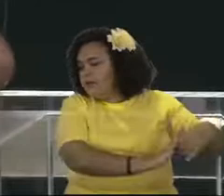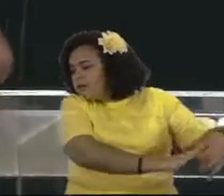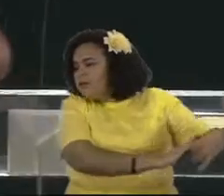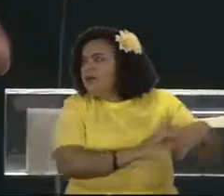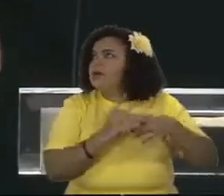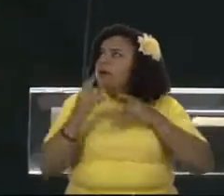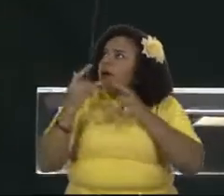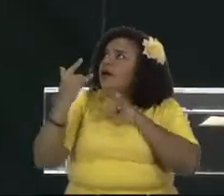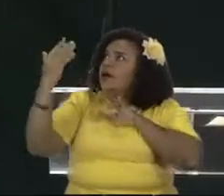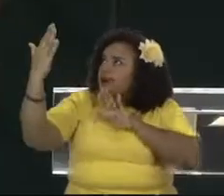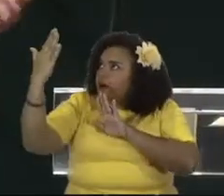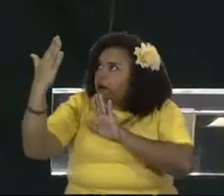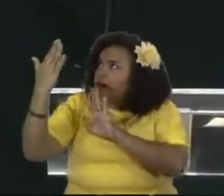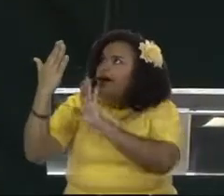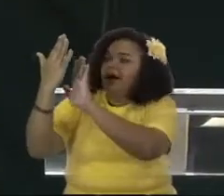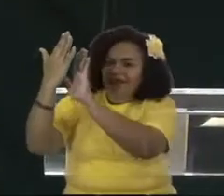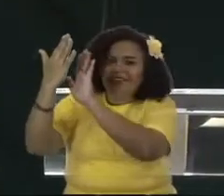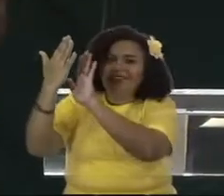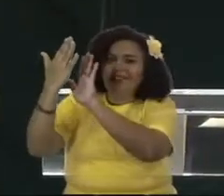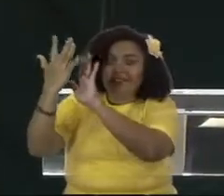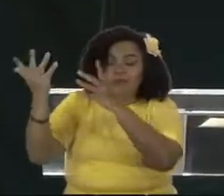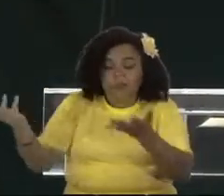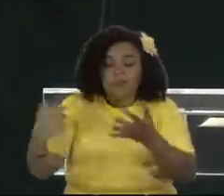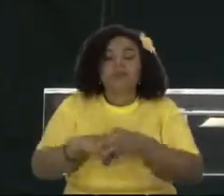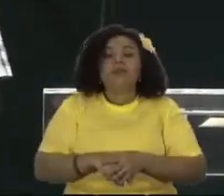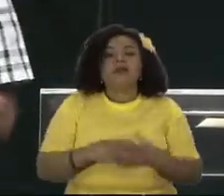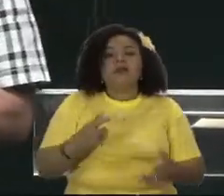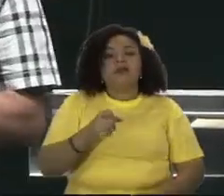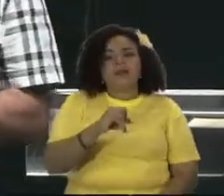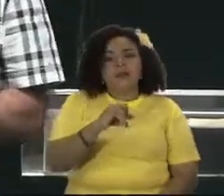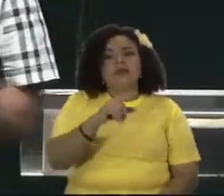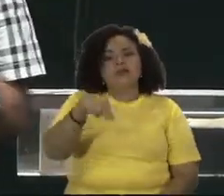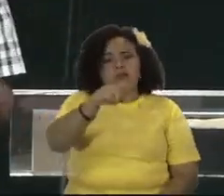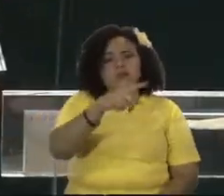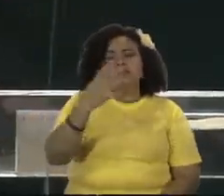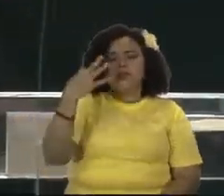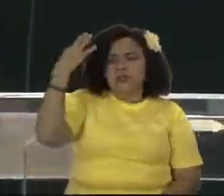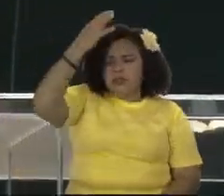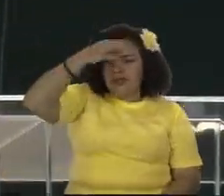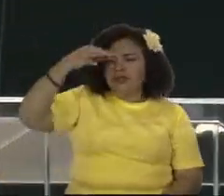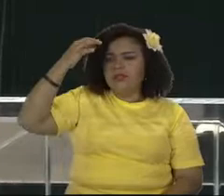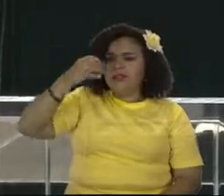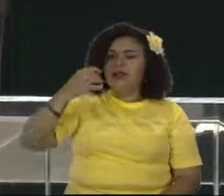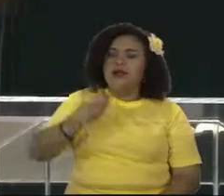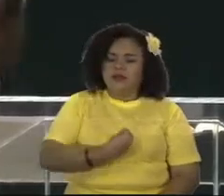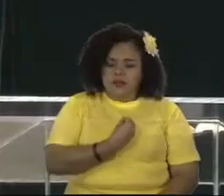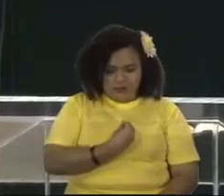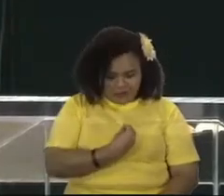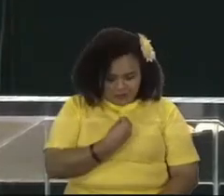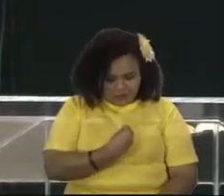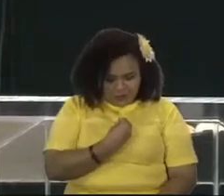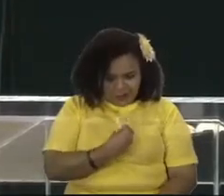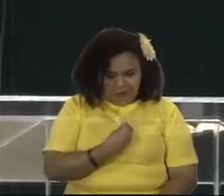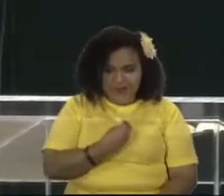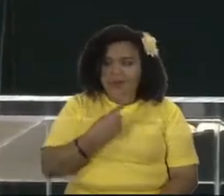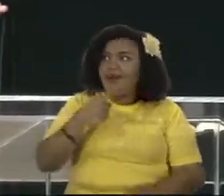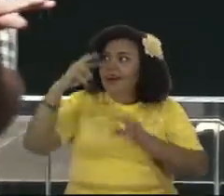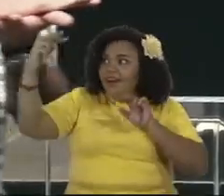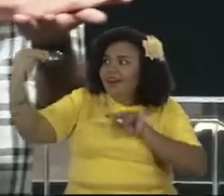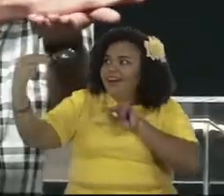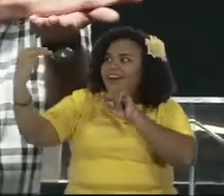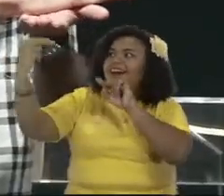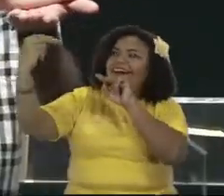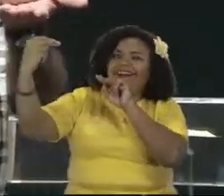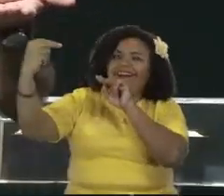Without holiness, no one's going to see God. And without holiness in your life, you're not going to be able to see God. And